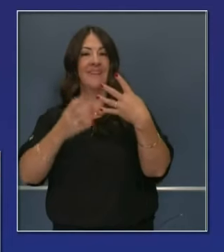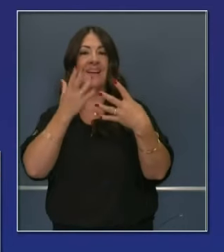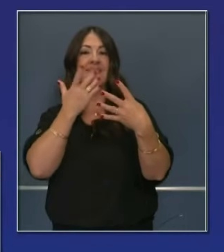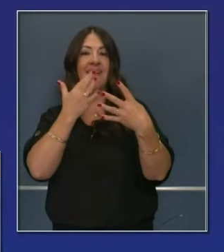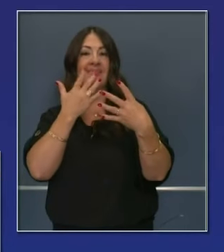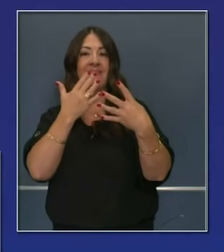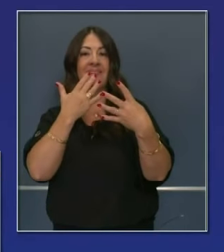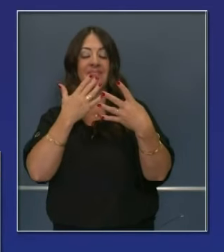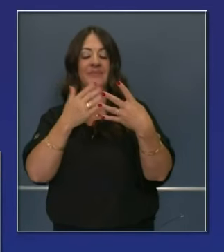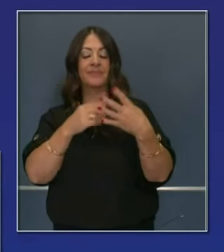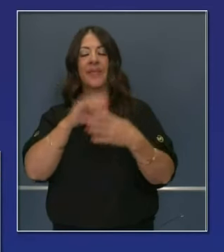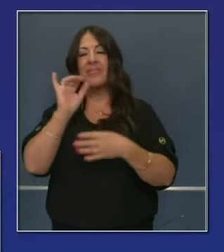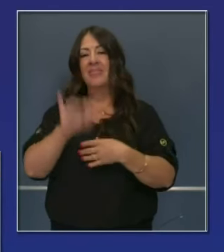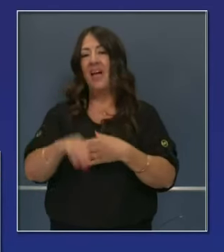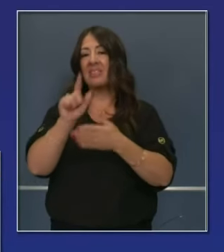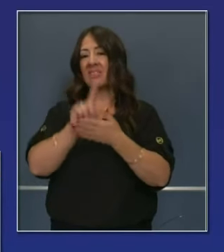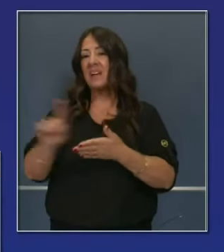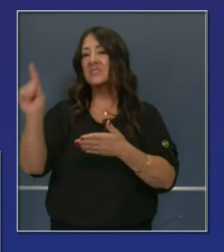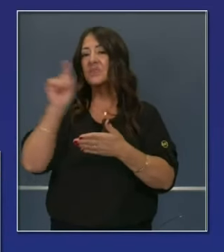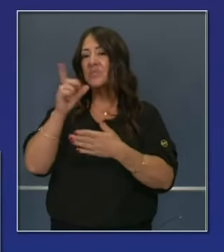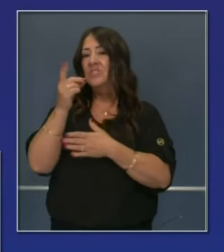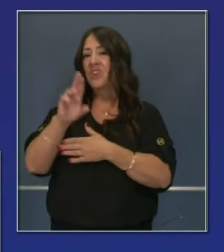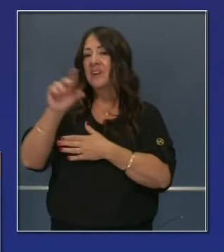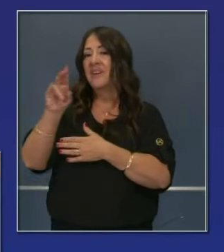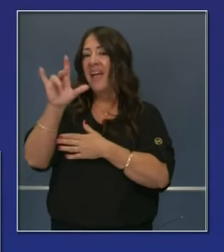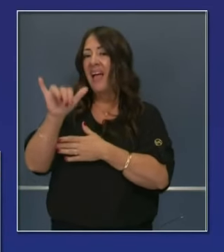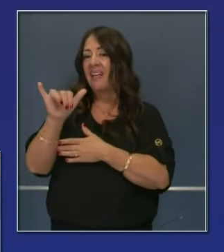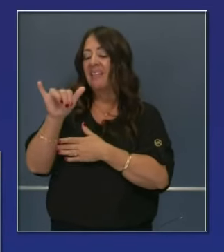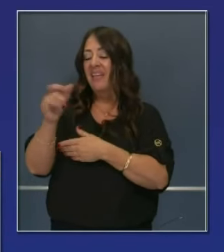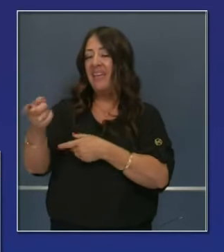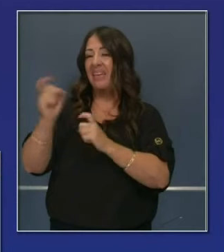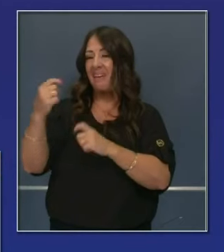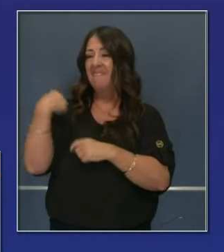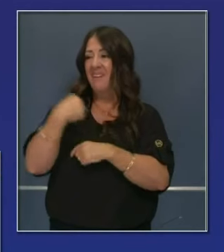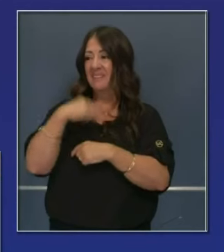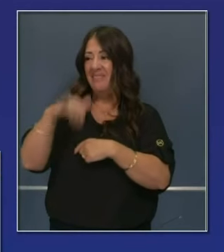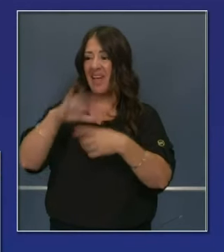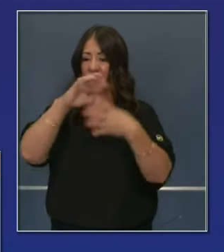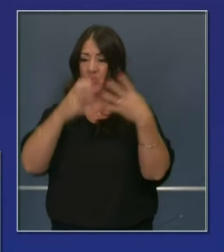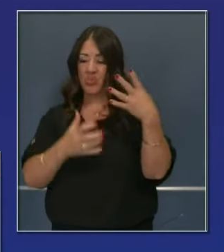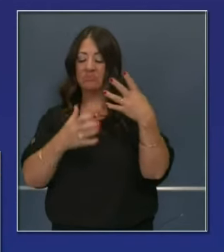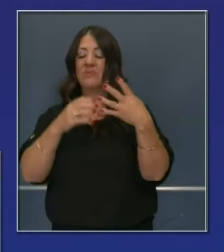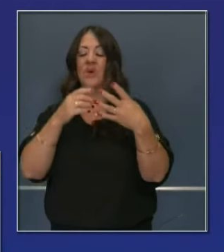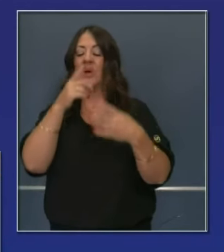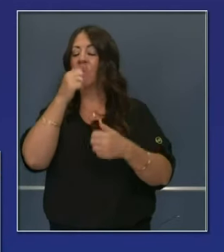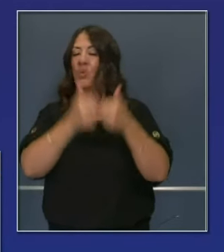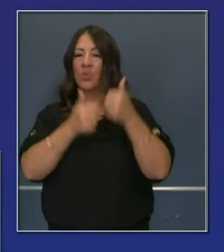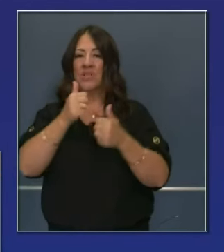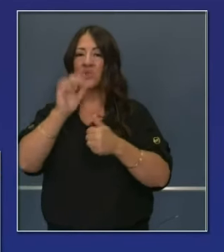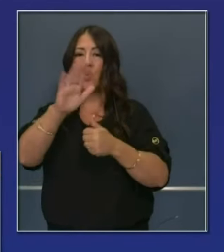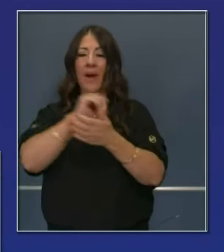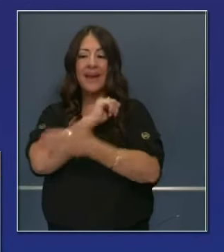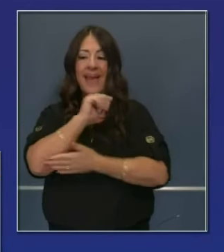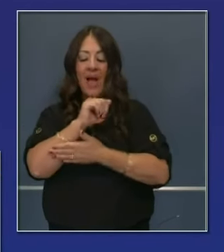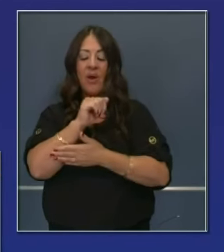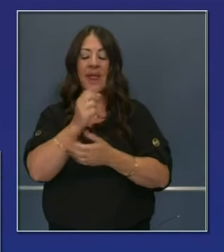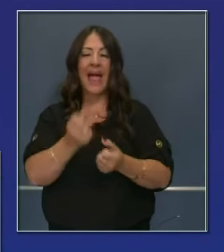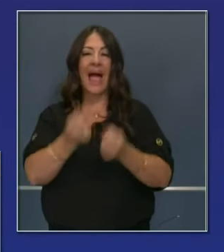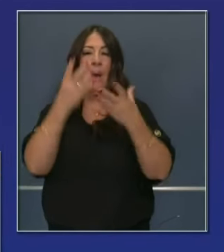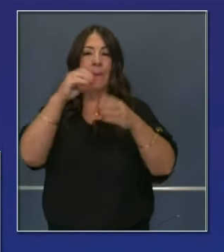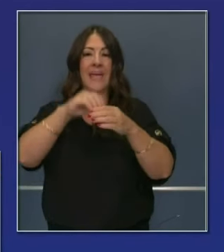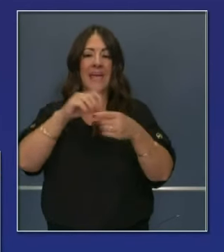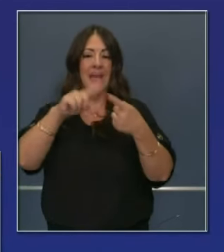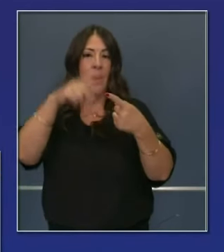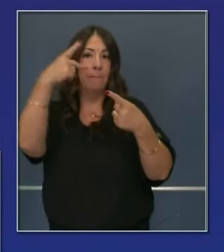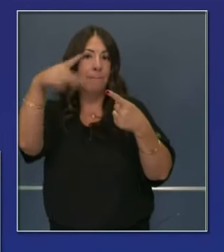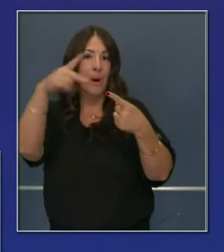week. Dr. Galley put out this new tiered status. You can see just 10 counties now in the purple status, which is the lower tier as it